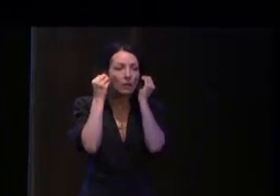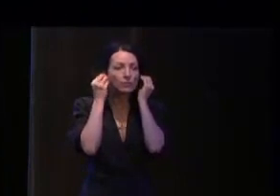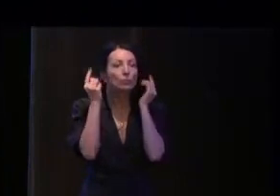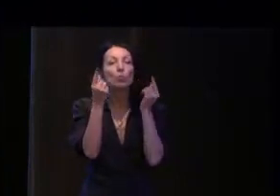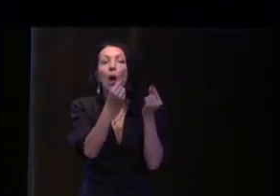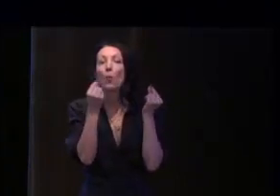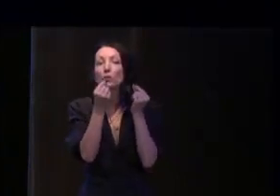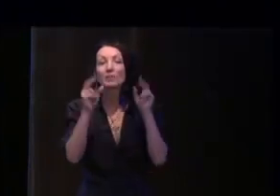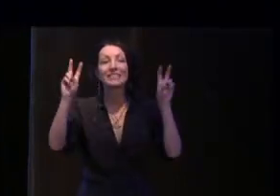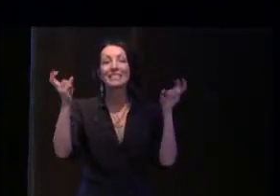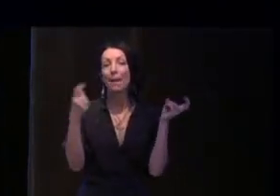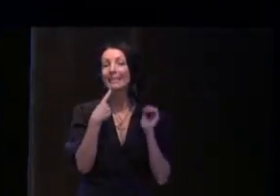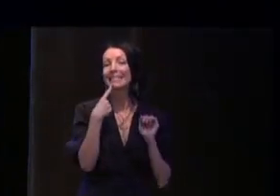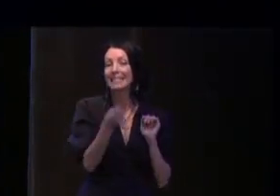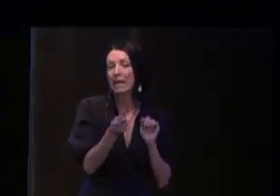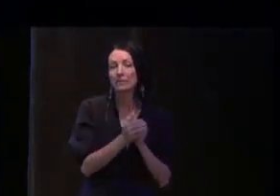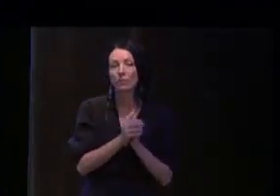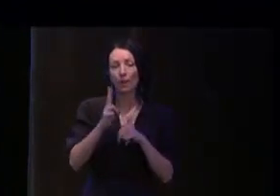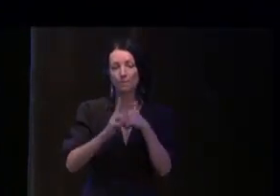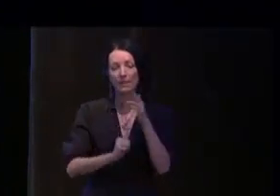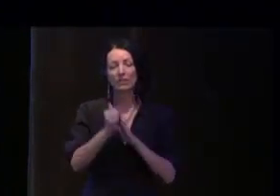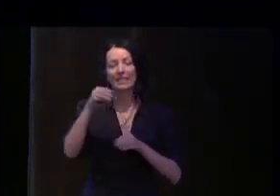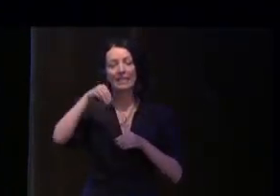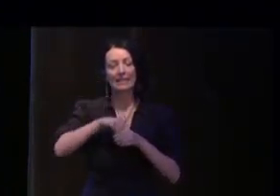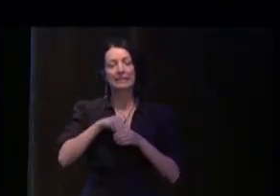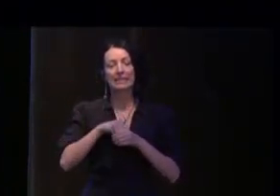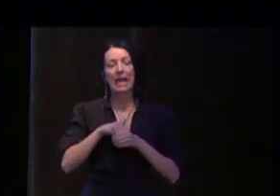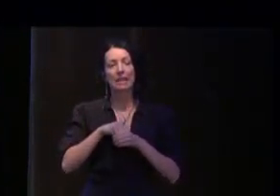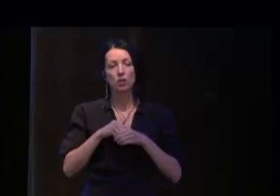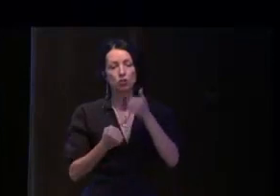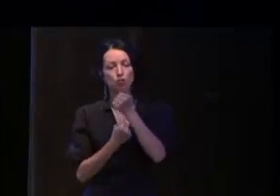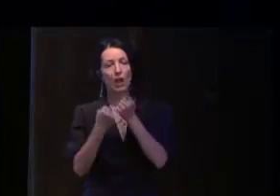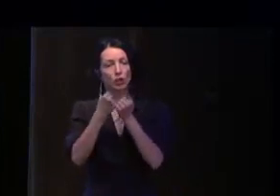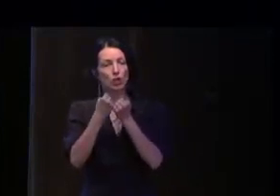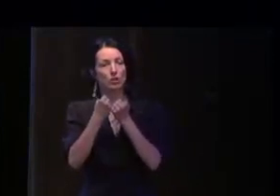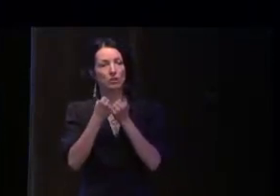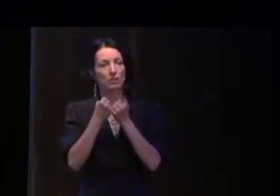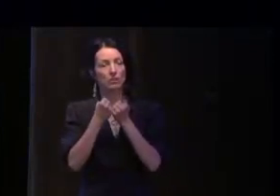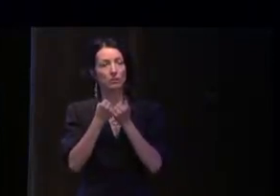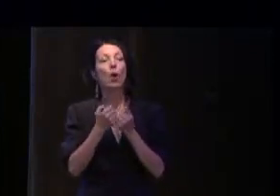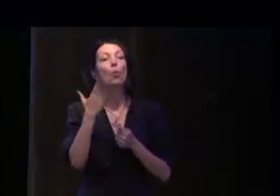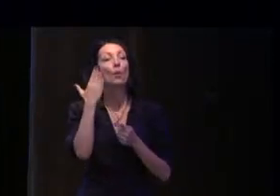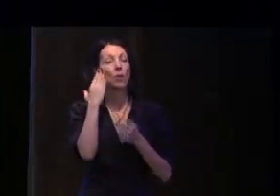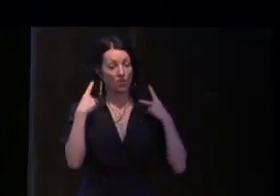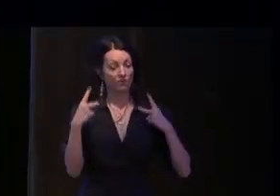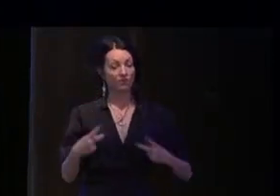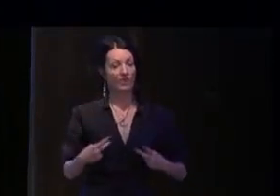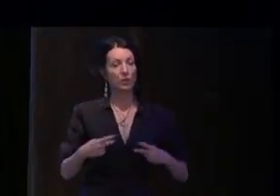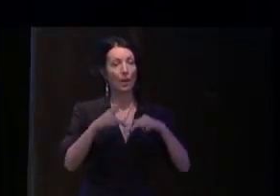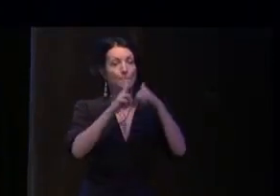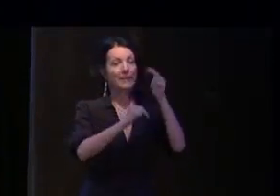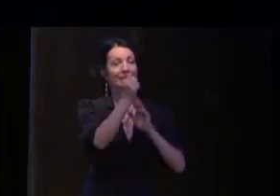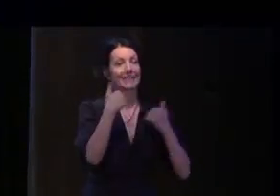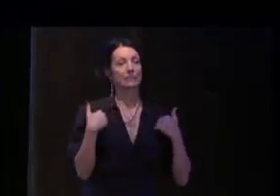as the topic would indicate, we are building our inner infrastructure. Now, we know about physical infrastructure. We know